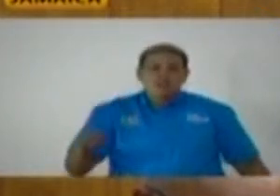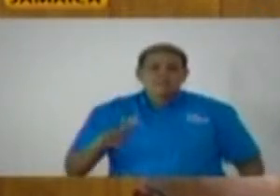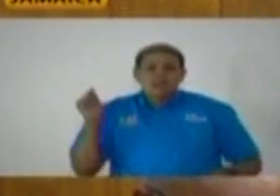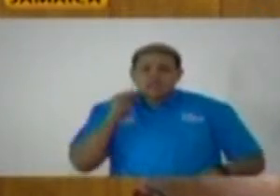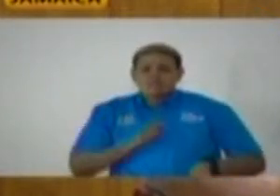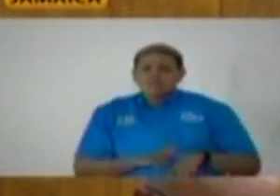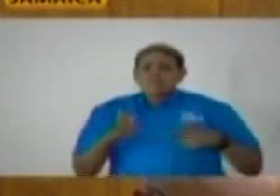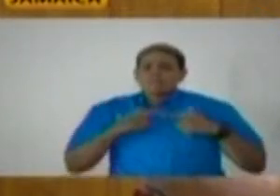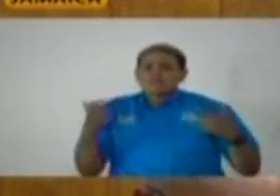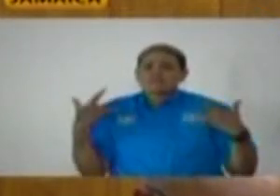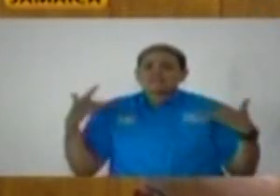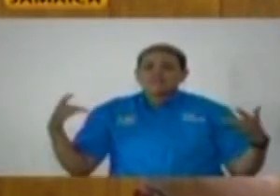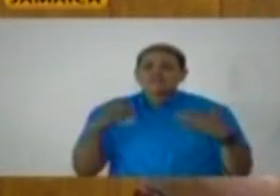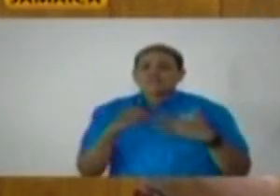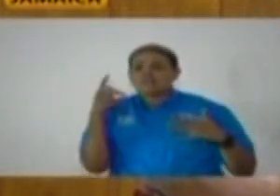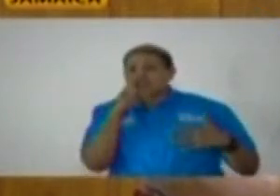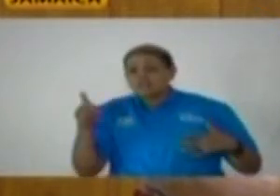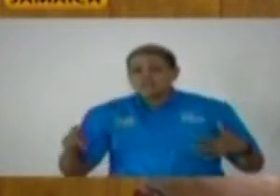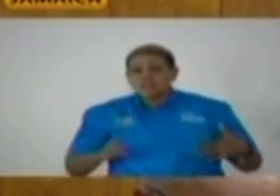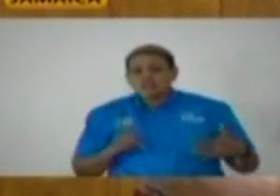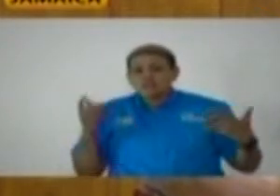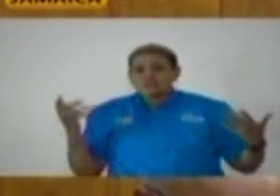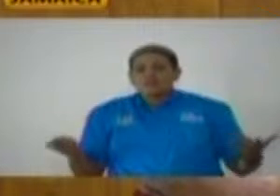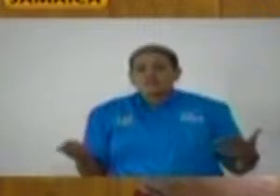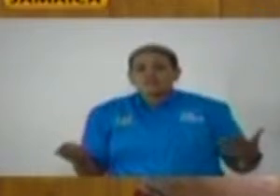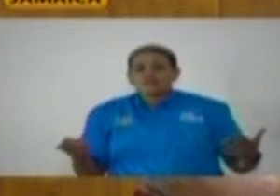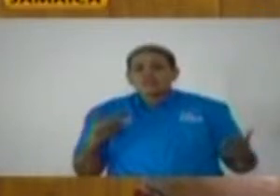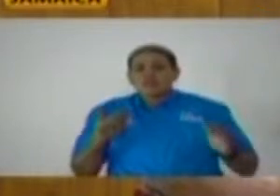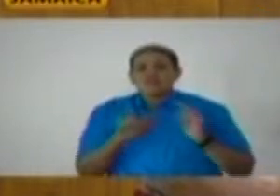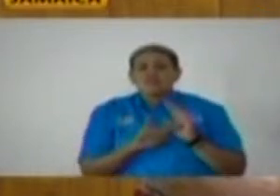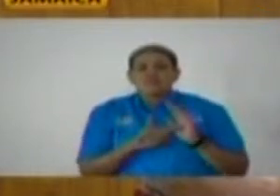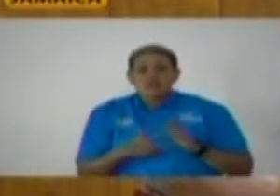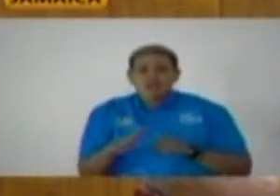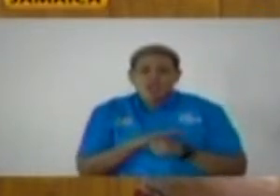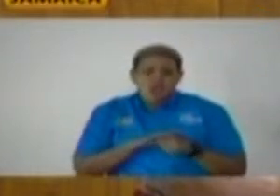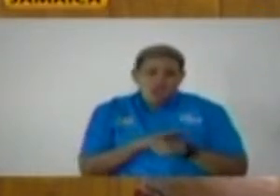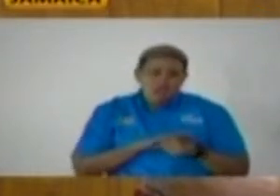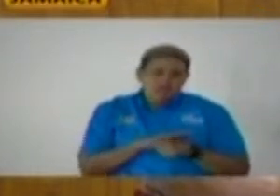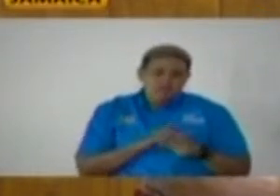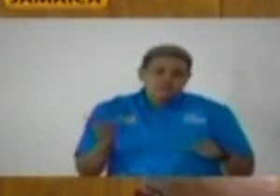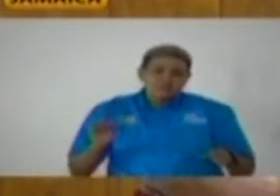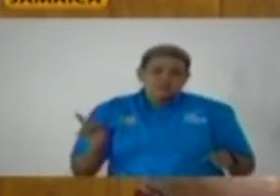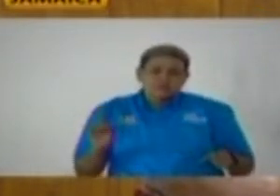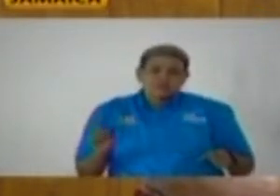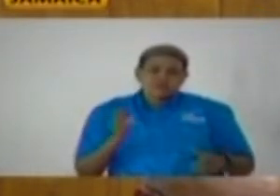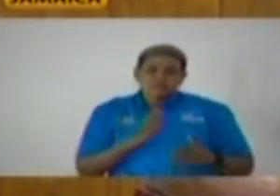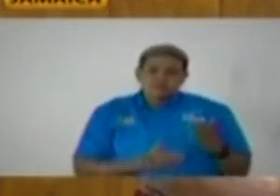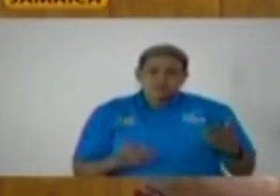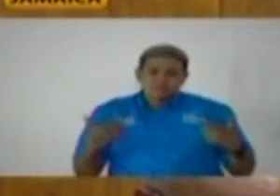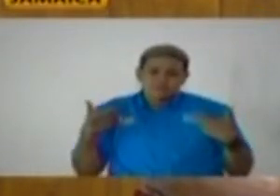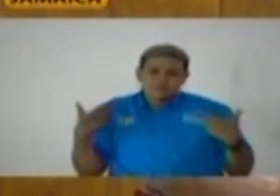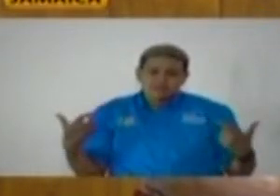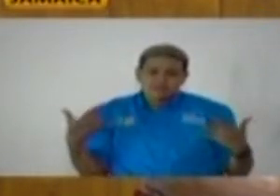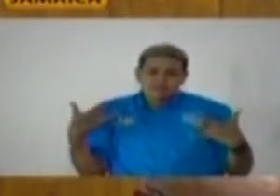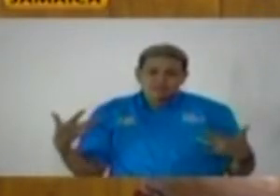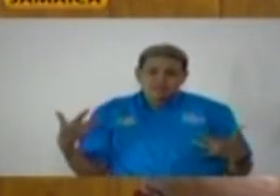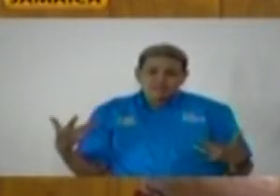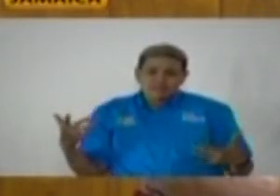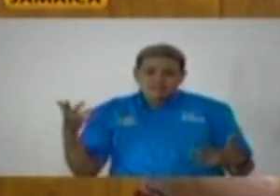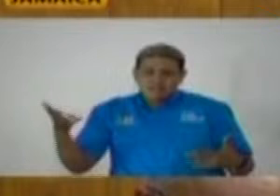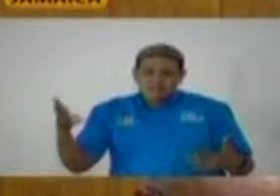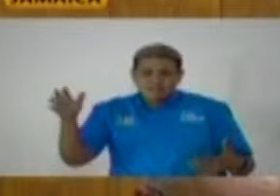a major event in Kingston, and I represent a constituency where some of those locations are red,